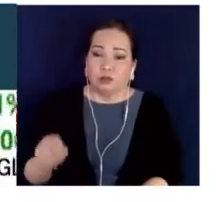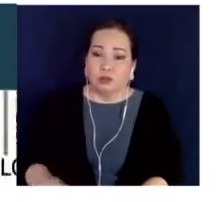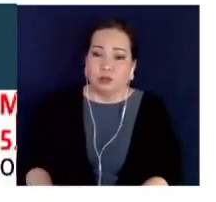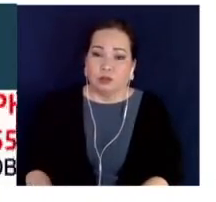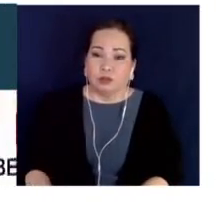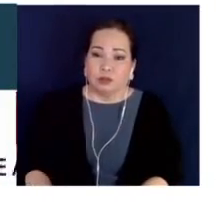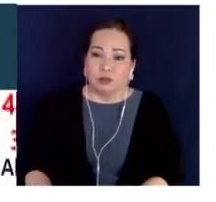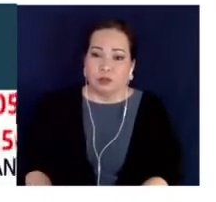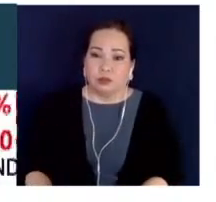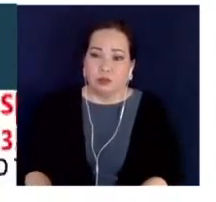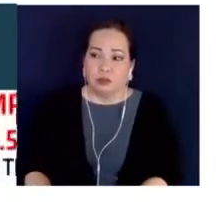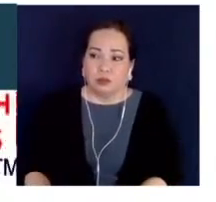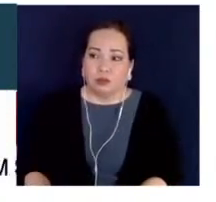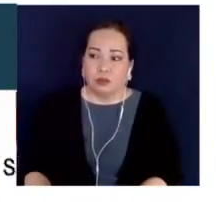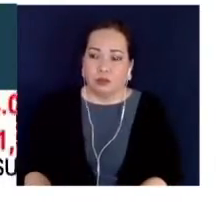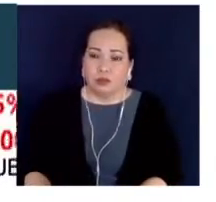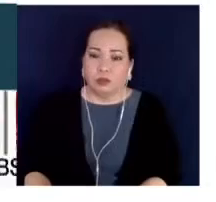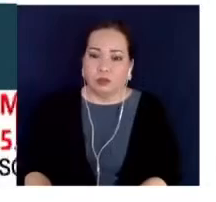people are